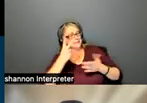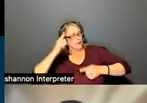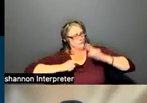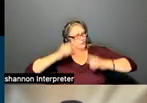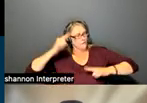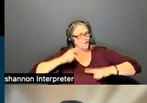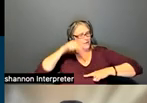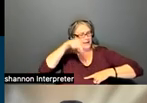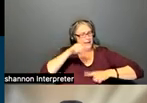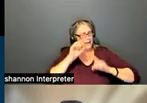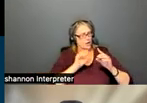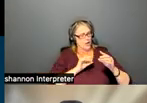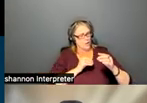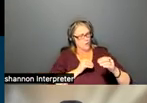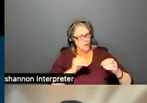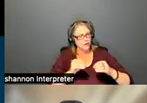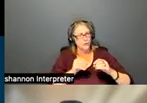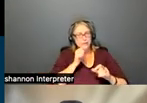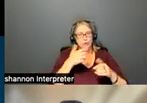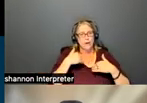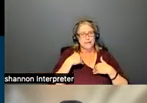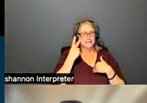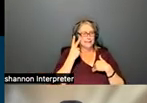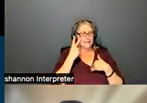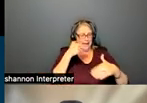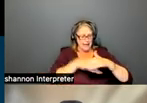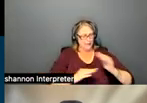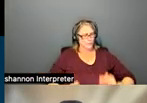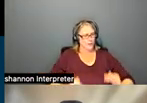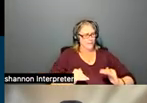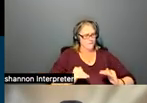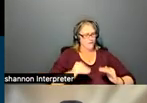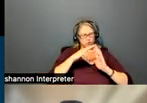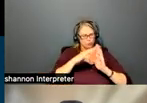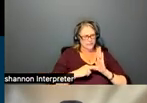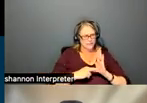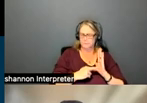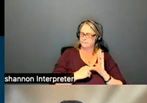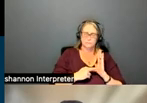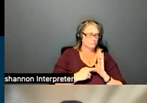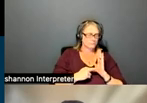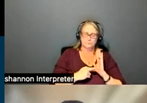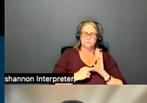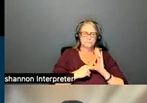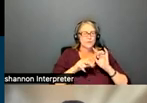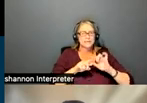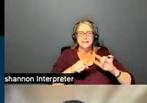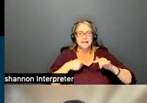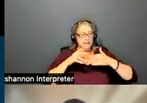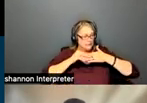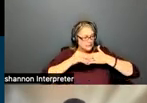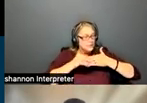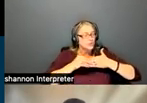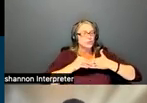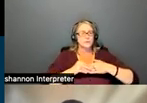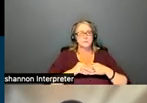an organization, we don't want to see it just in entry-level positions. We want to see it in leadership. We want